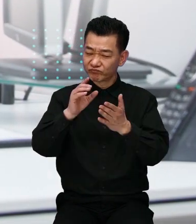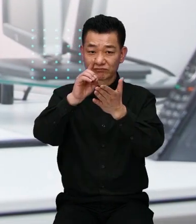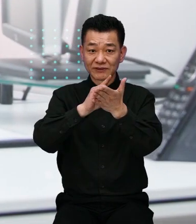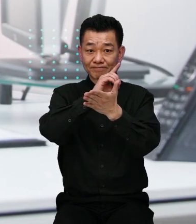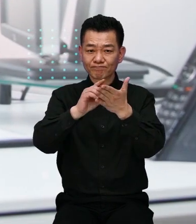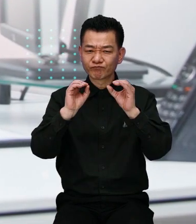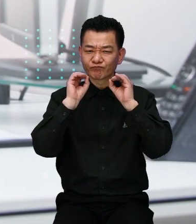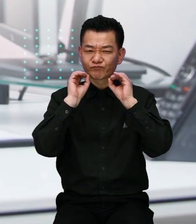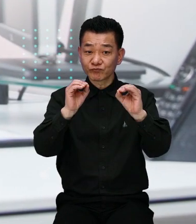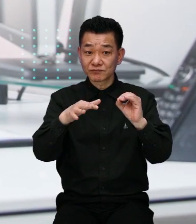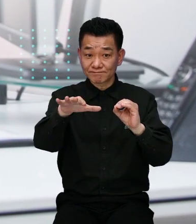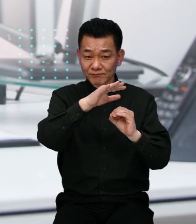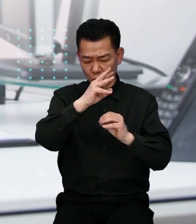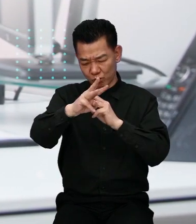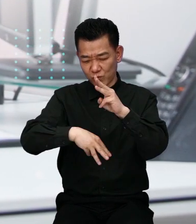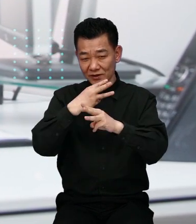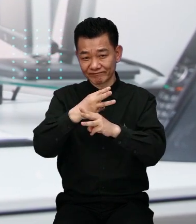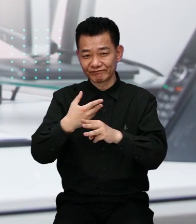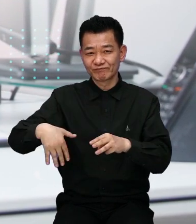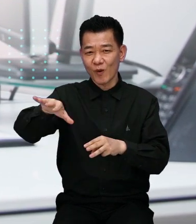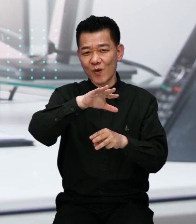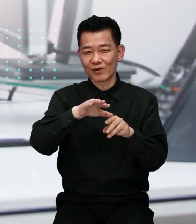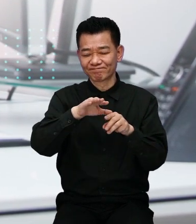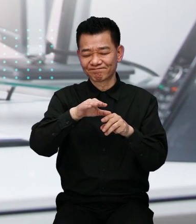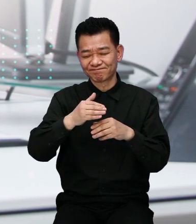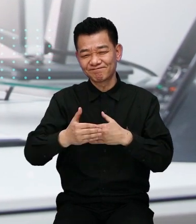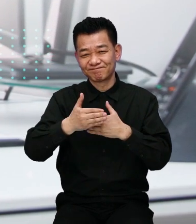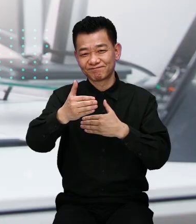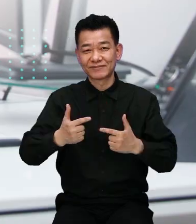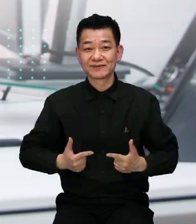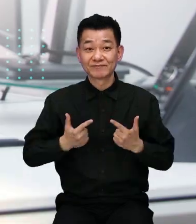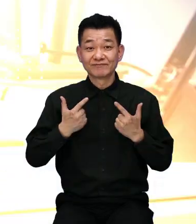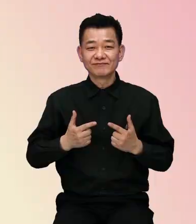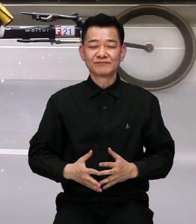and make a world with no discrimination.